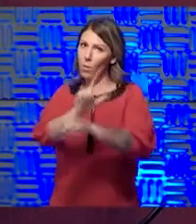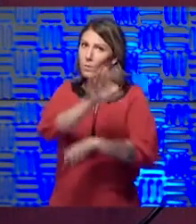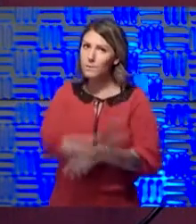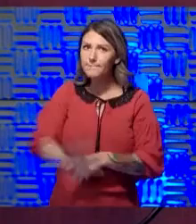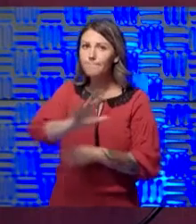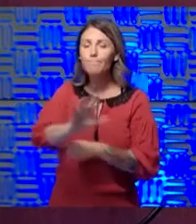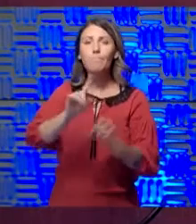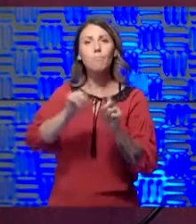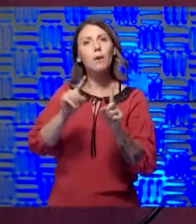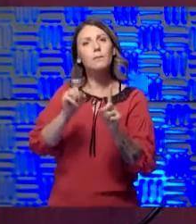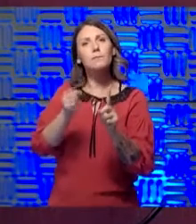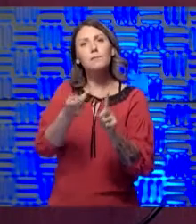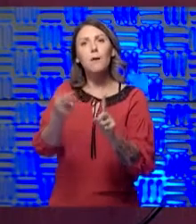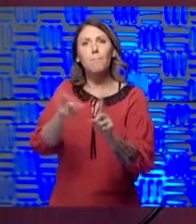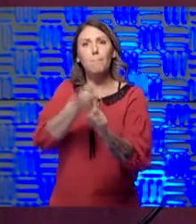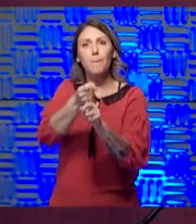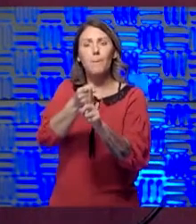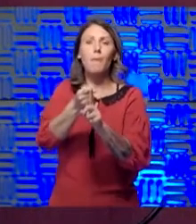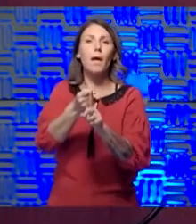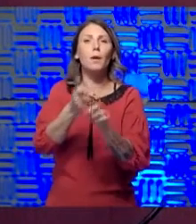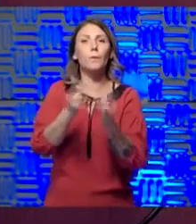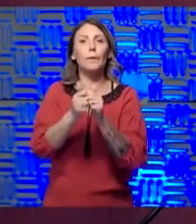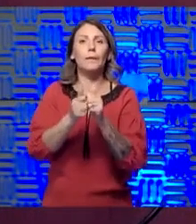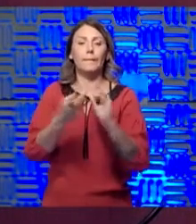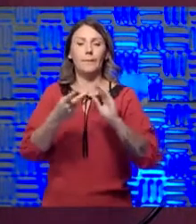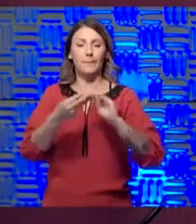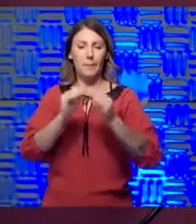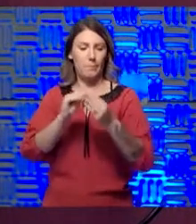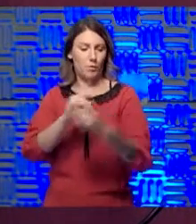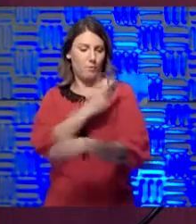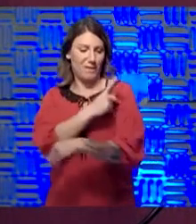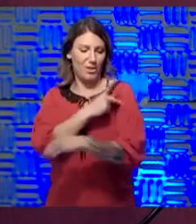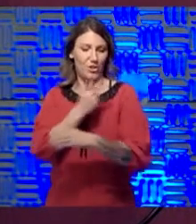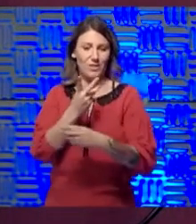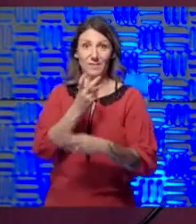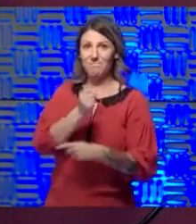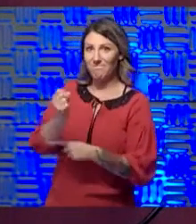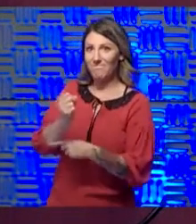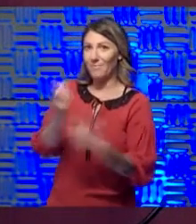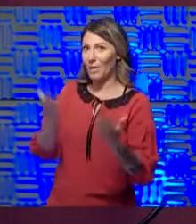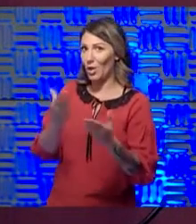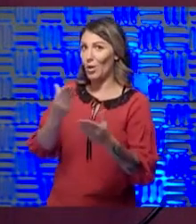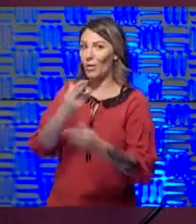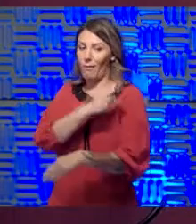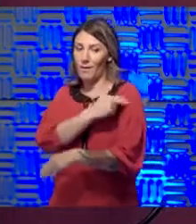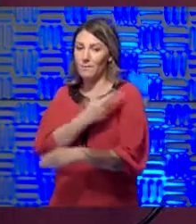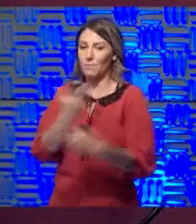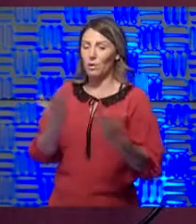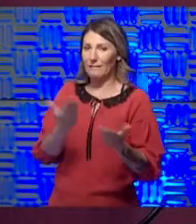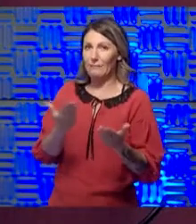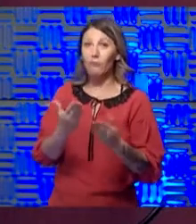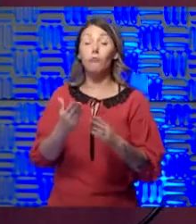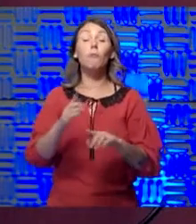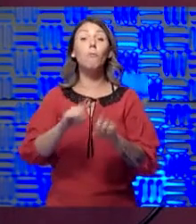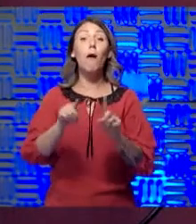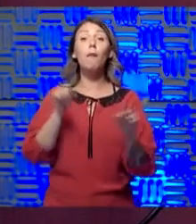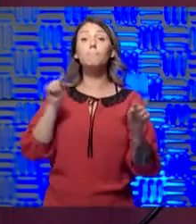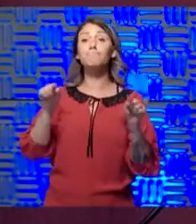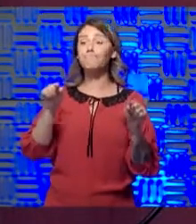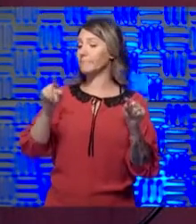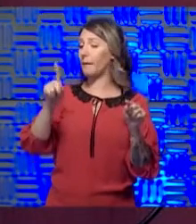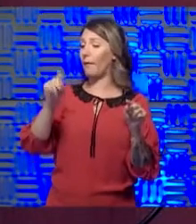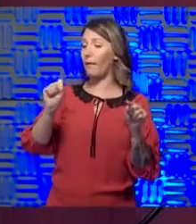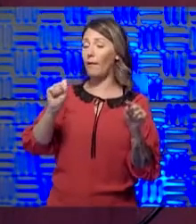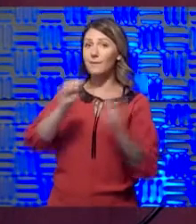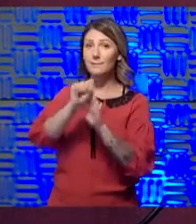having some impact on the number of patients that are hospitalized here in our hospital. When you look at the state of Kansas as a whole, the